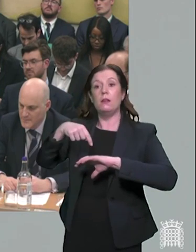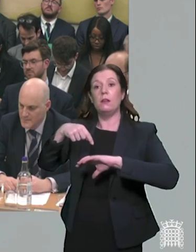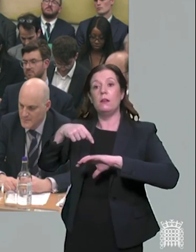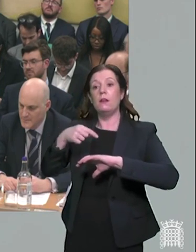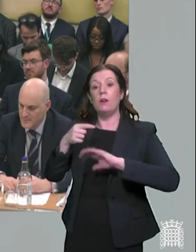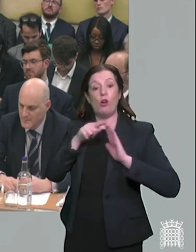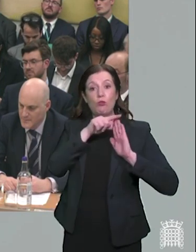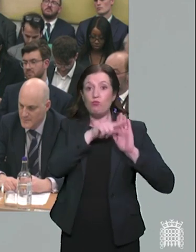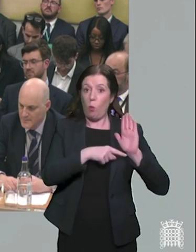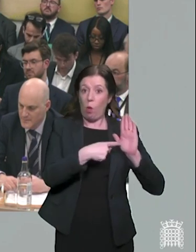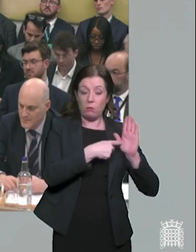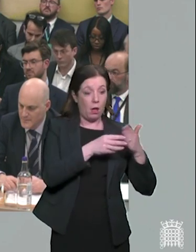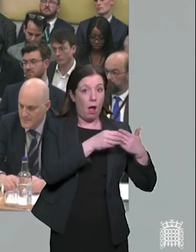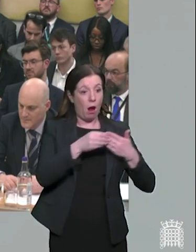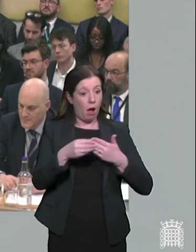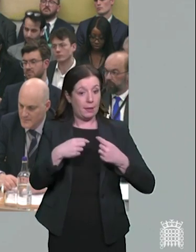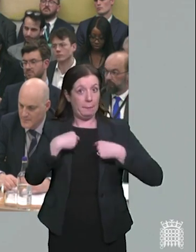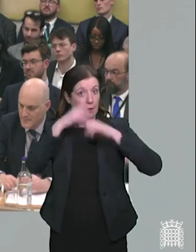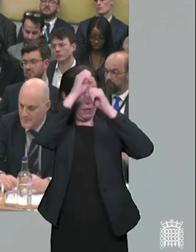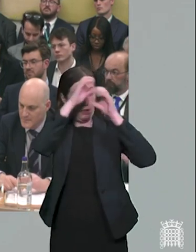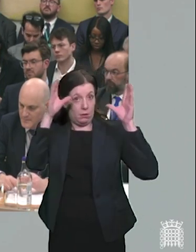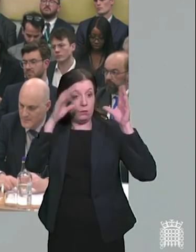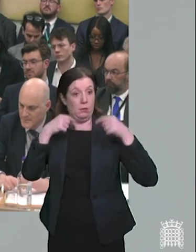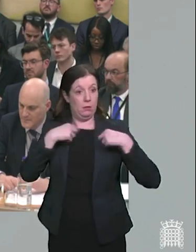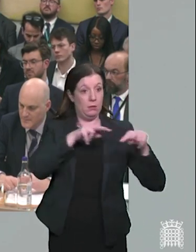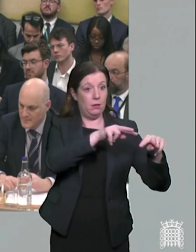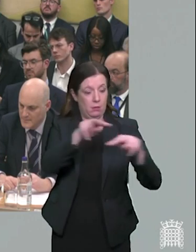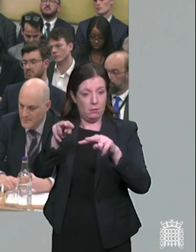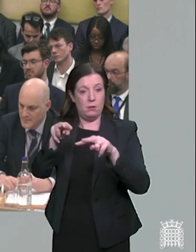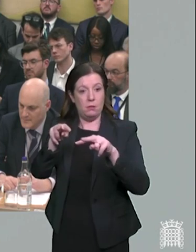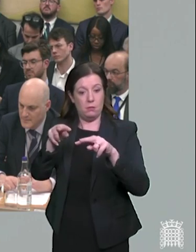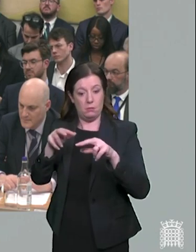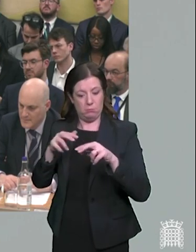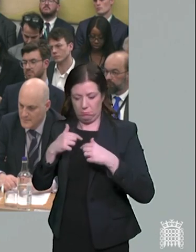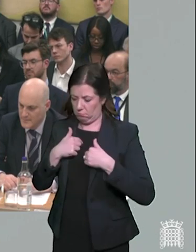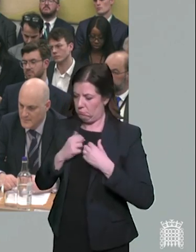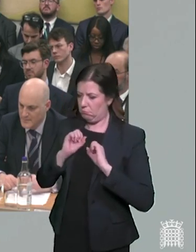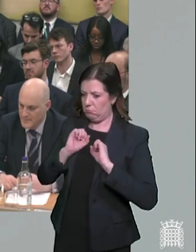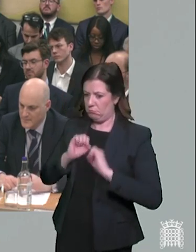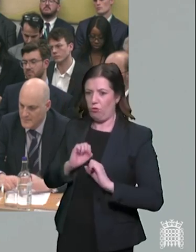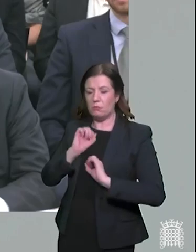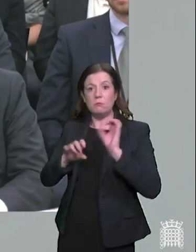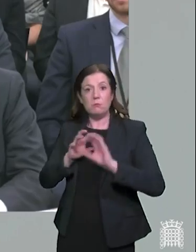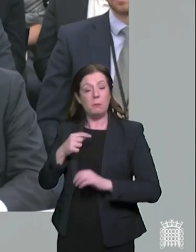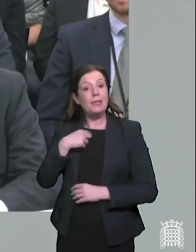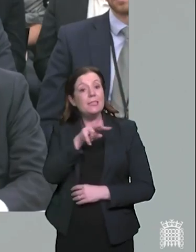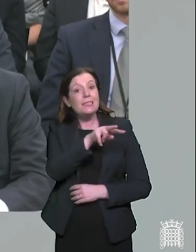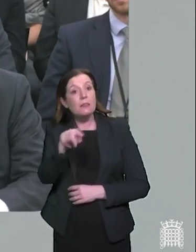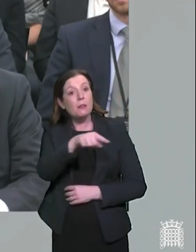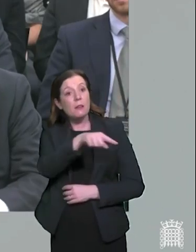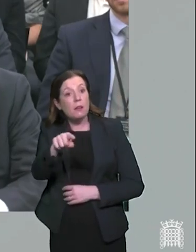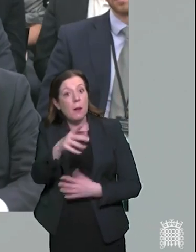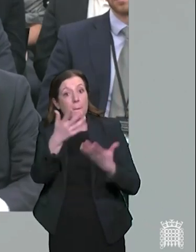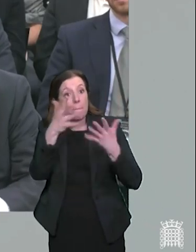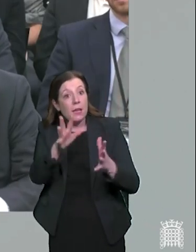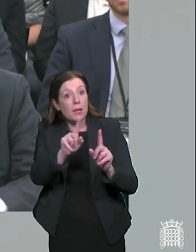understanding of the rules and the guidance. That did not mean that I believed that social distancing was